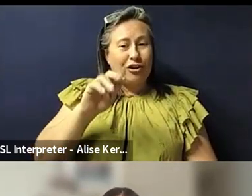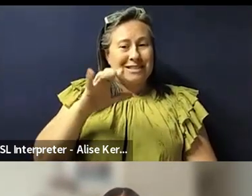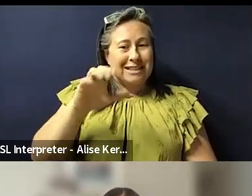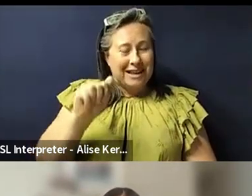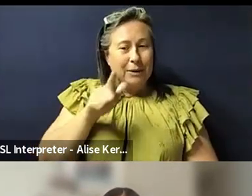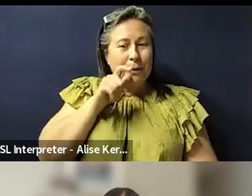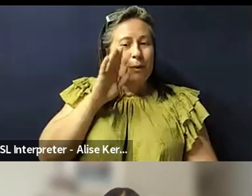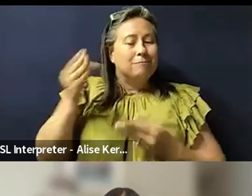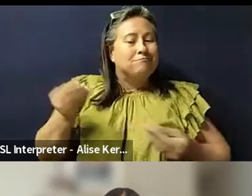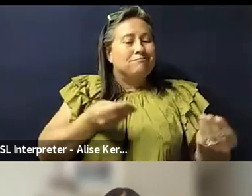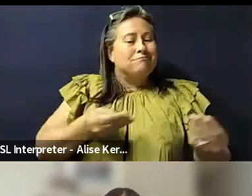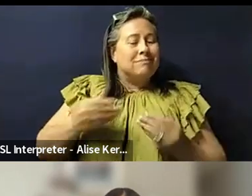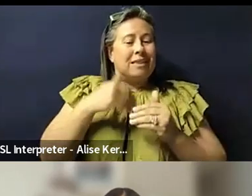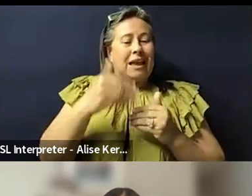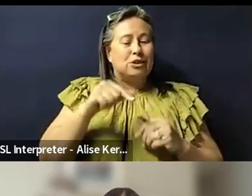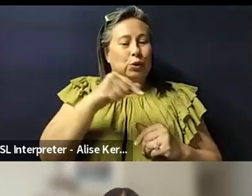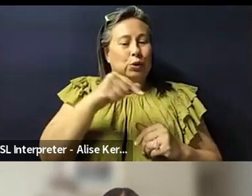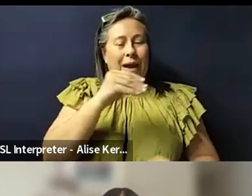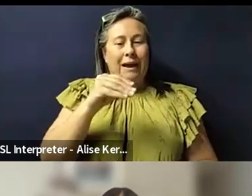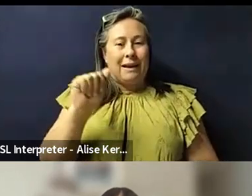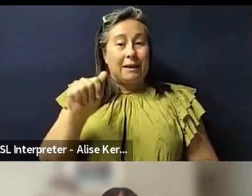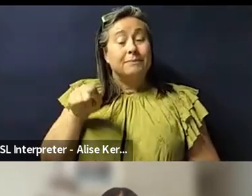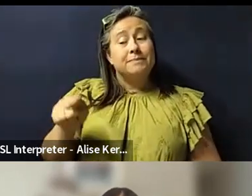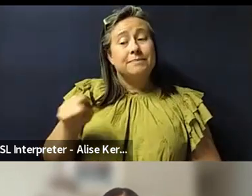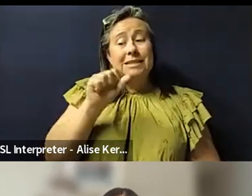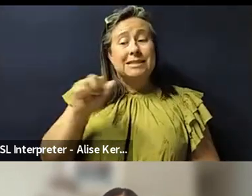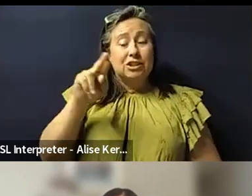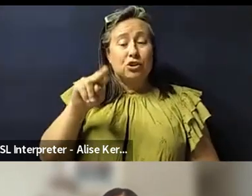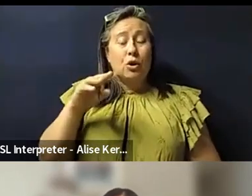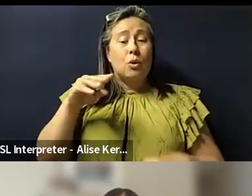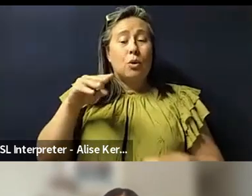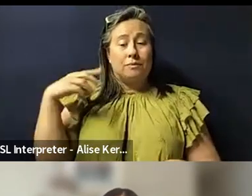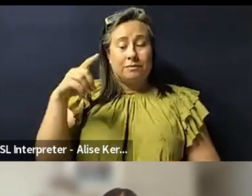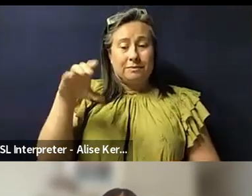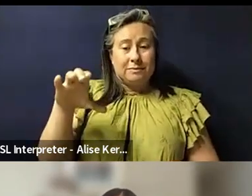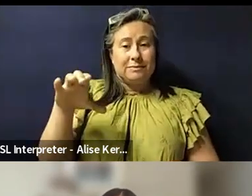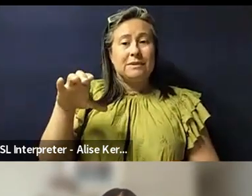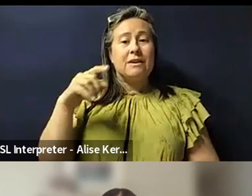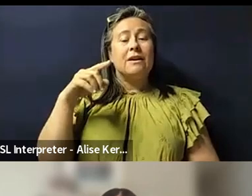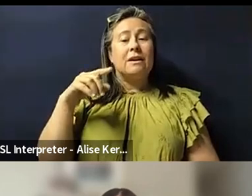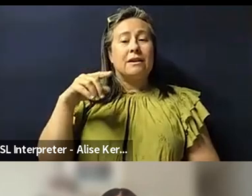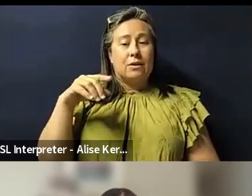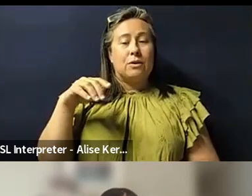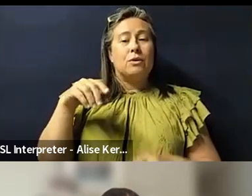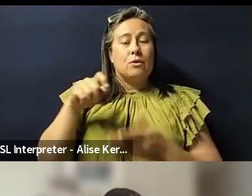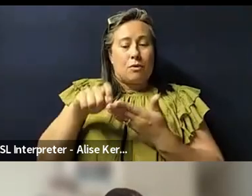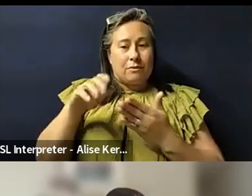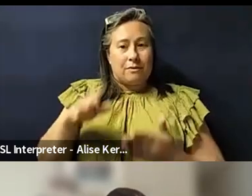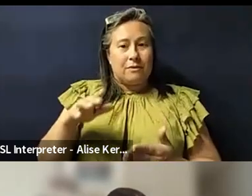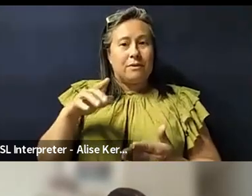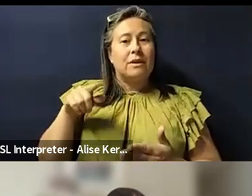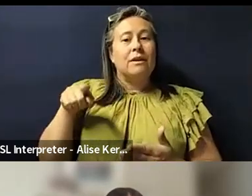answer session. Eric Garcia is the senior Washington correspondent for The Independent. He is the author